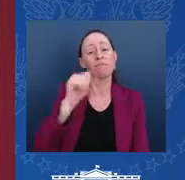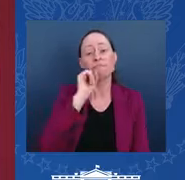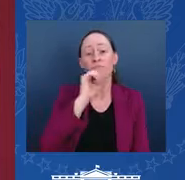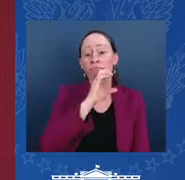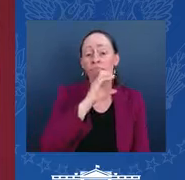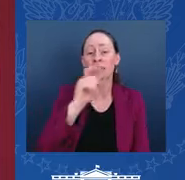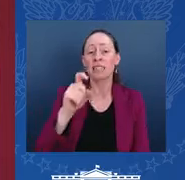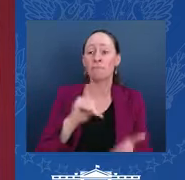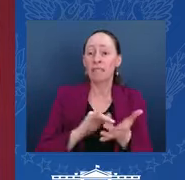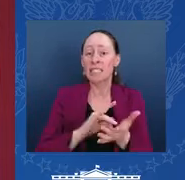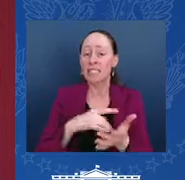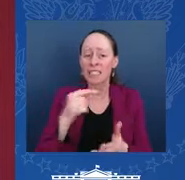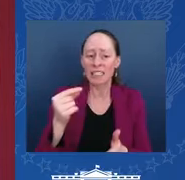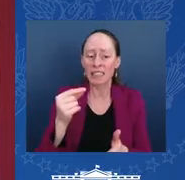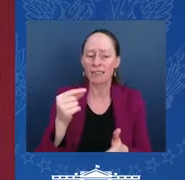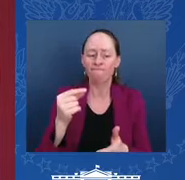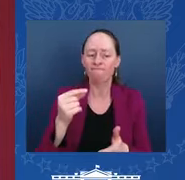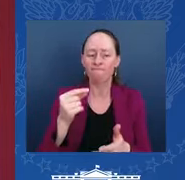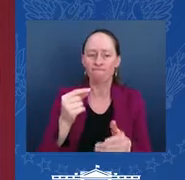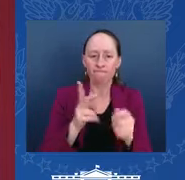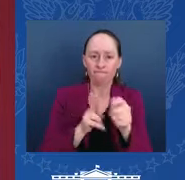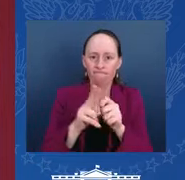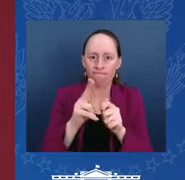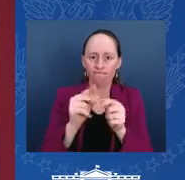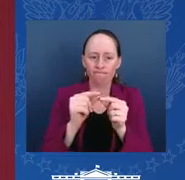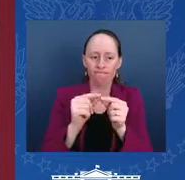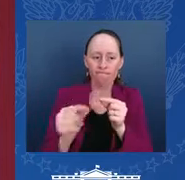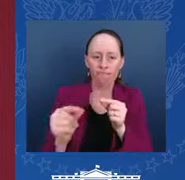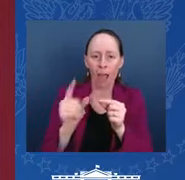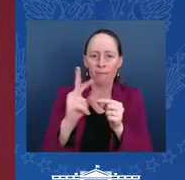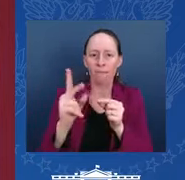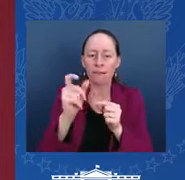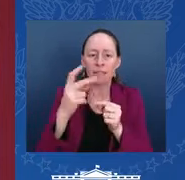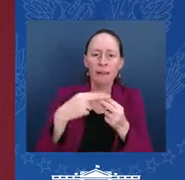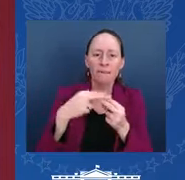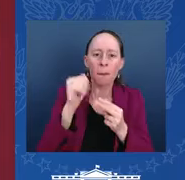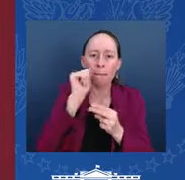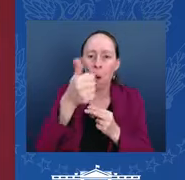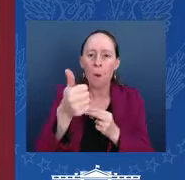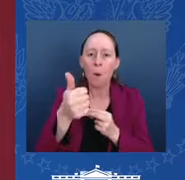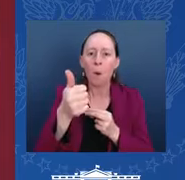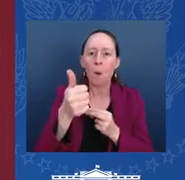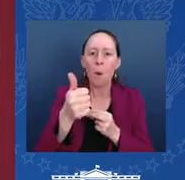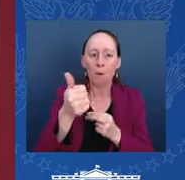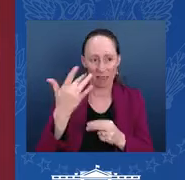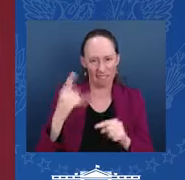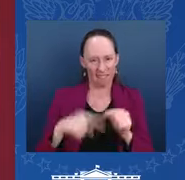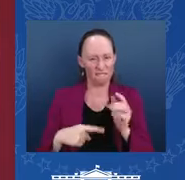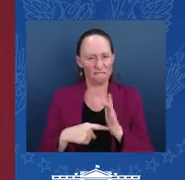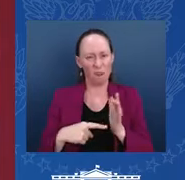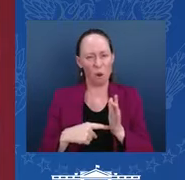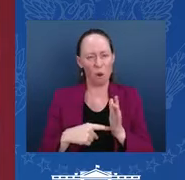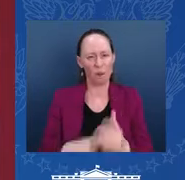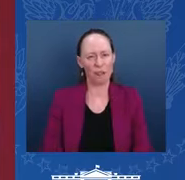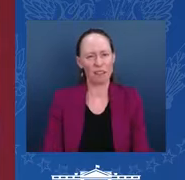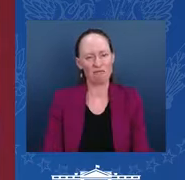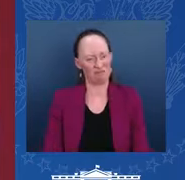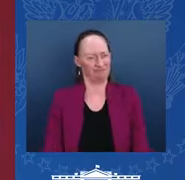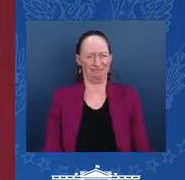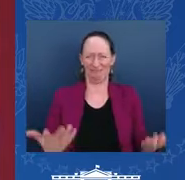altogether. You just can't afford it. Folks, this is the United States of America. So